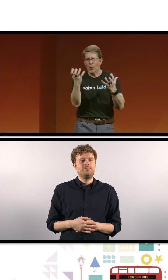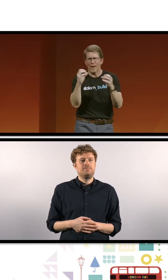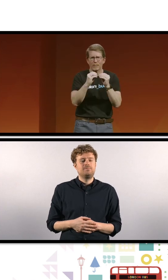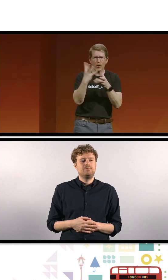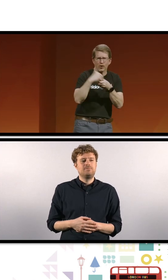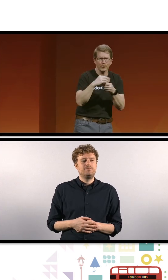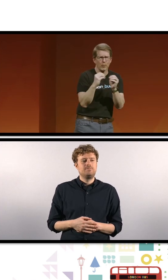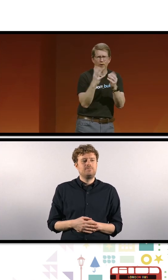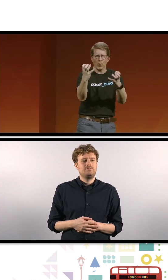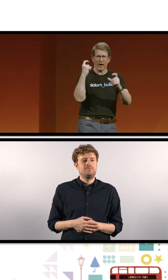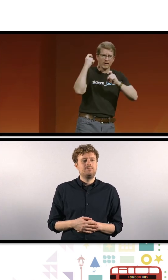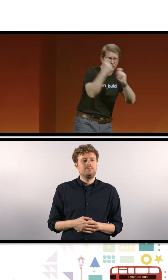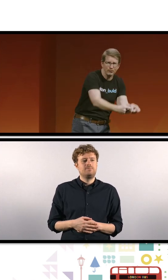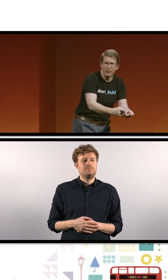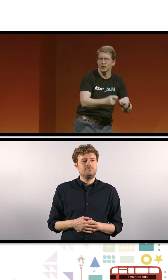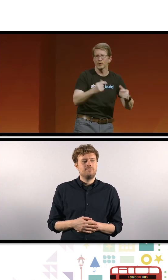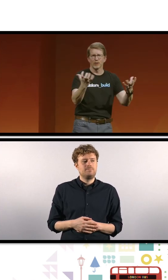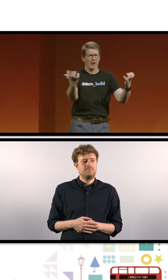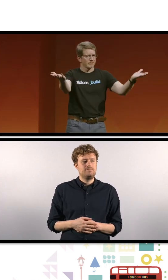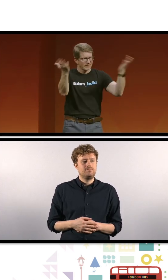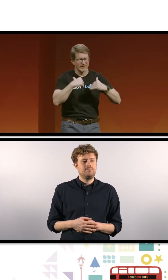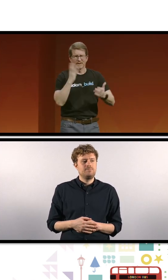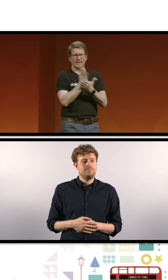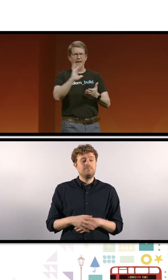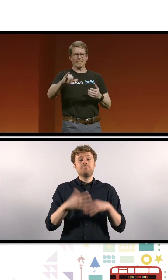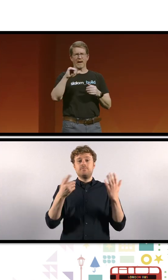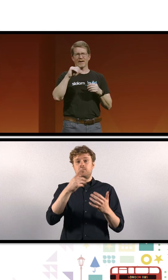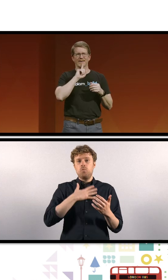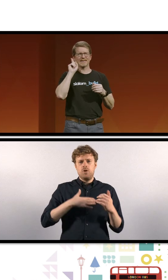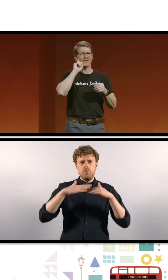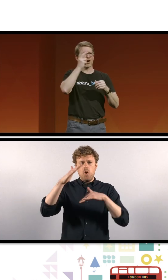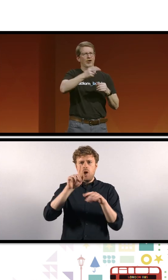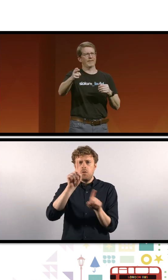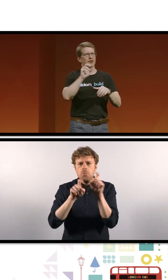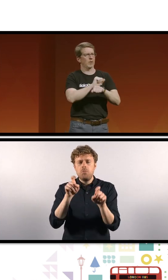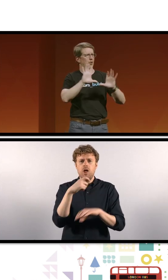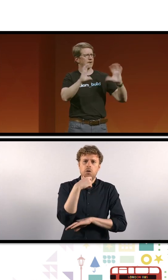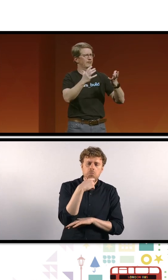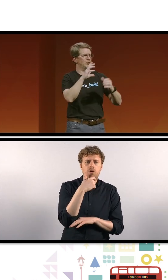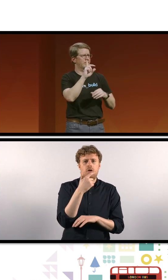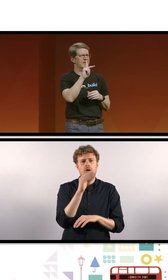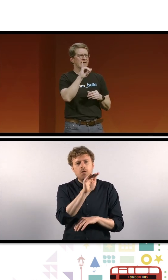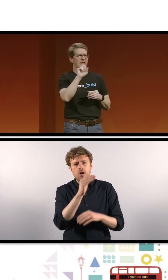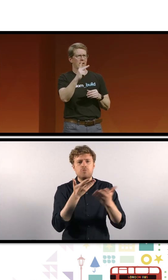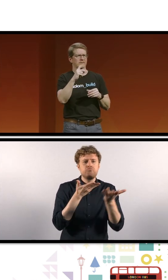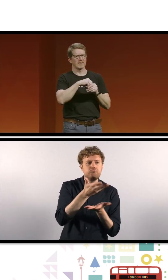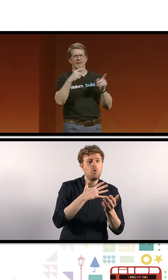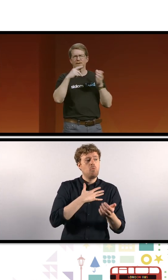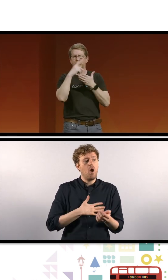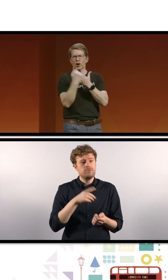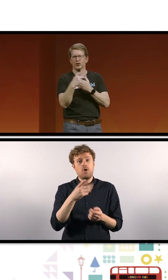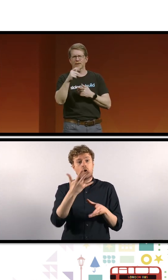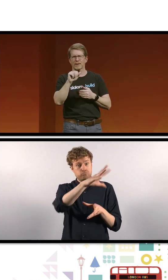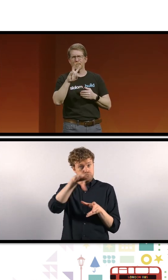And then, of course, if you have further questions and you want to contribute, you want to get involved, please feel free to stop by the Deaf and Hard of Hearing